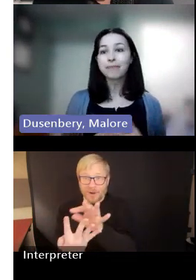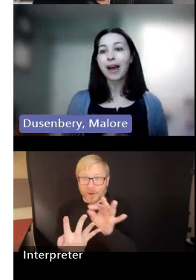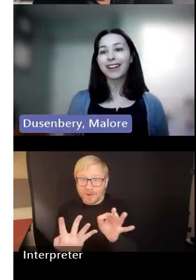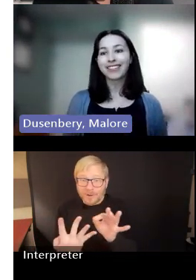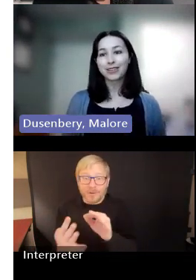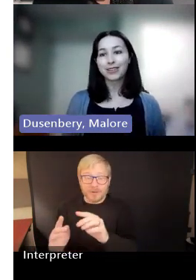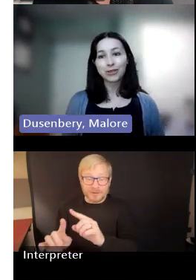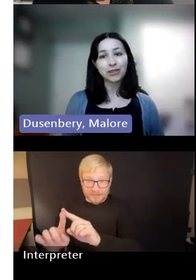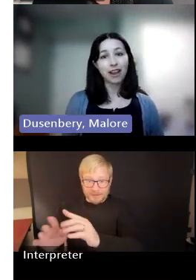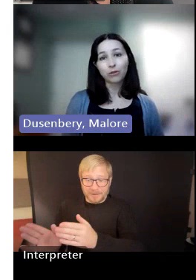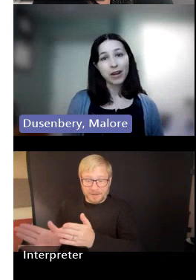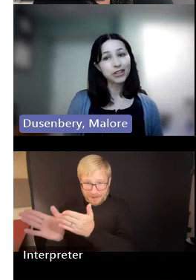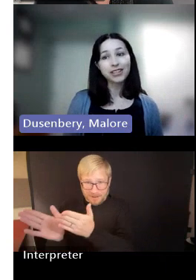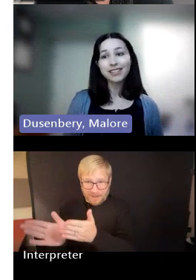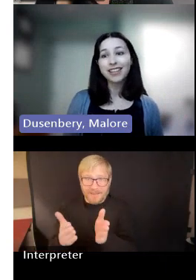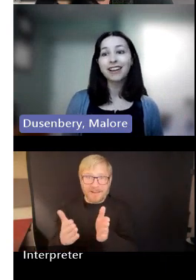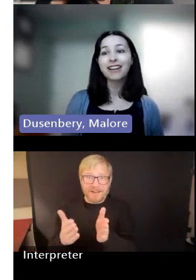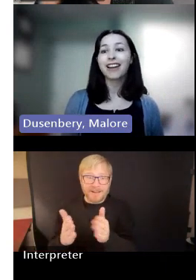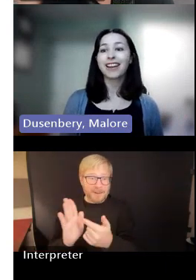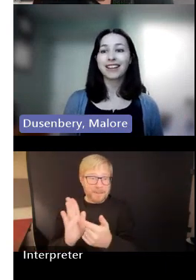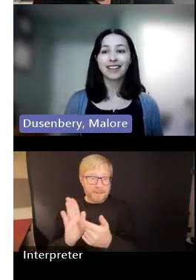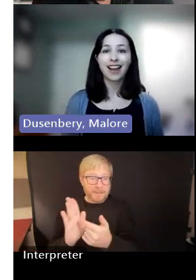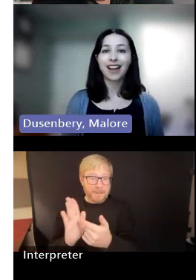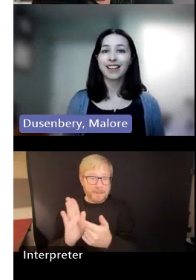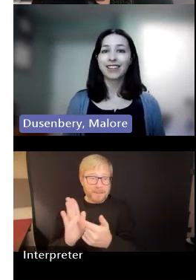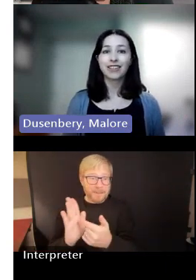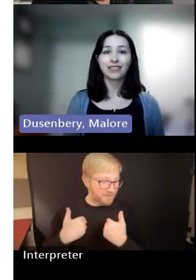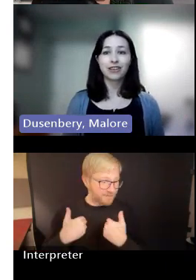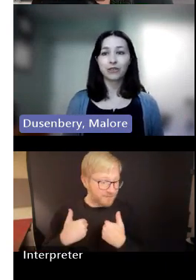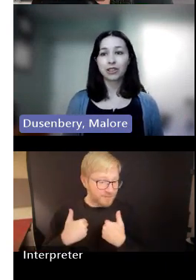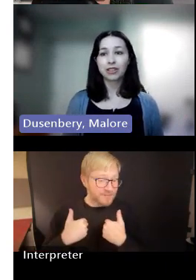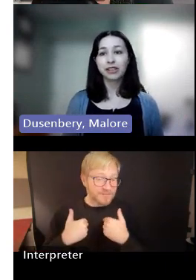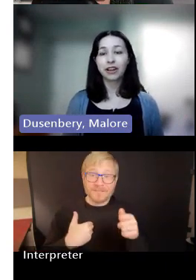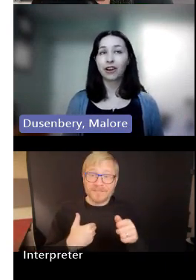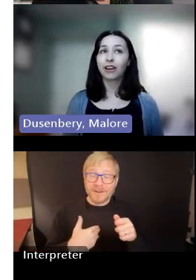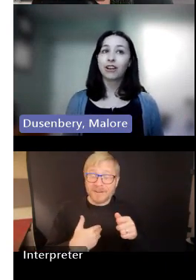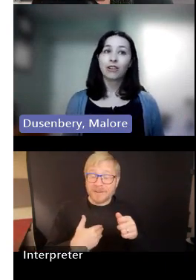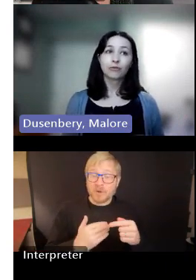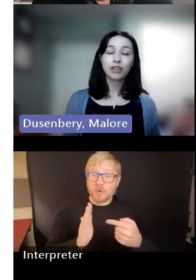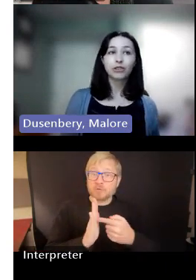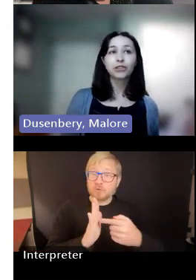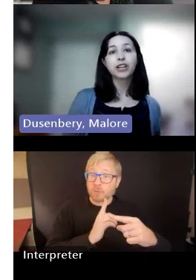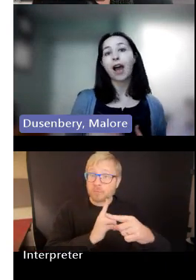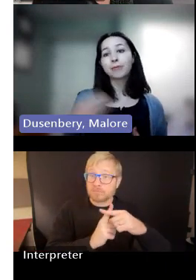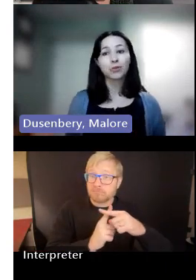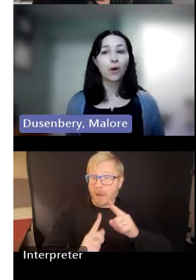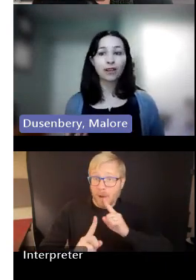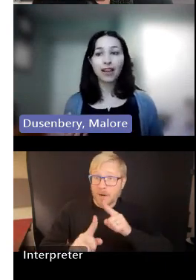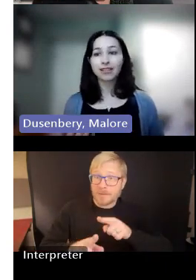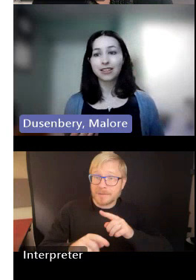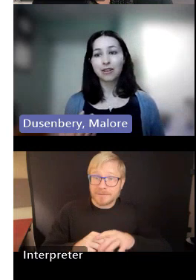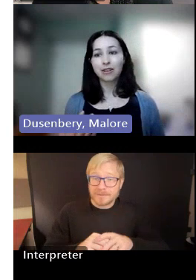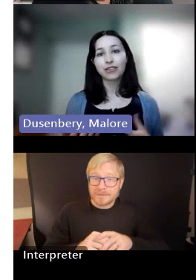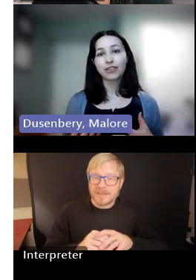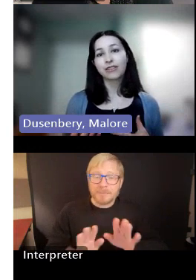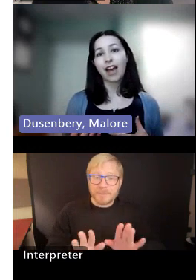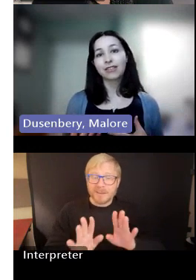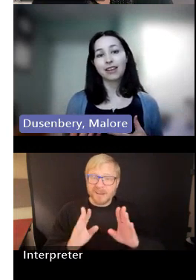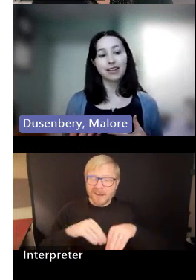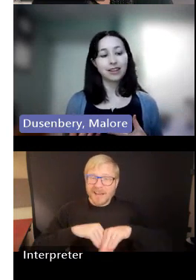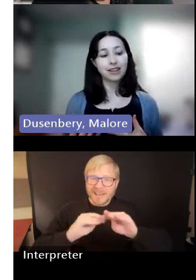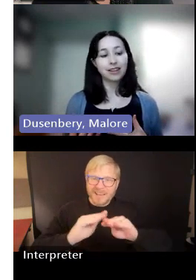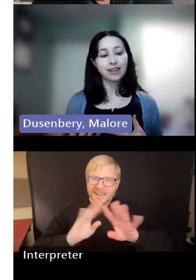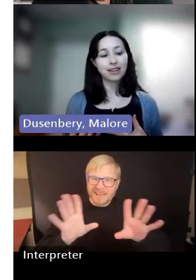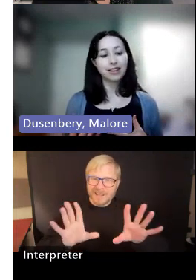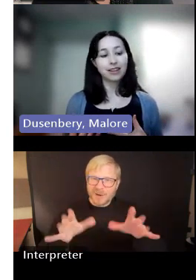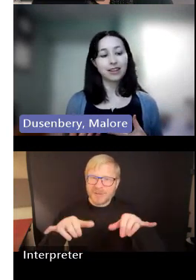promise, but there's also a lot of questions there, and there's clear research gaps, as well as making sure that